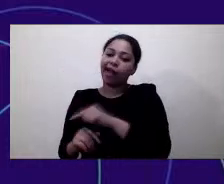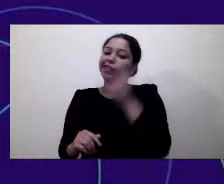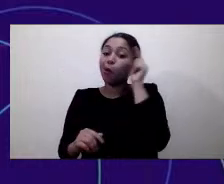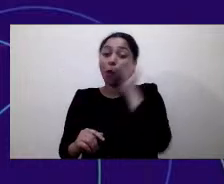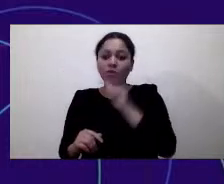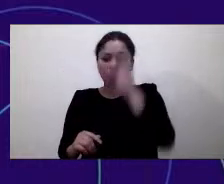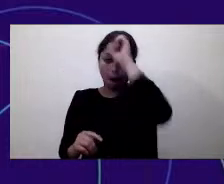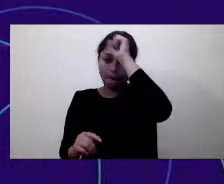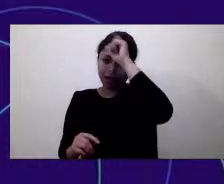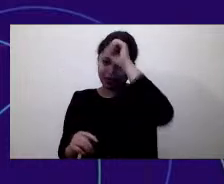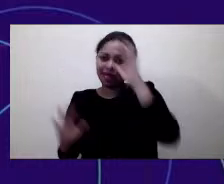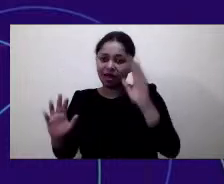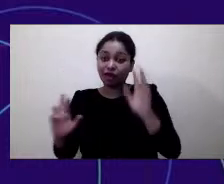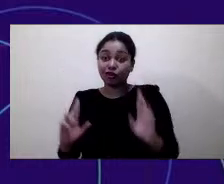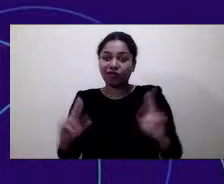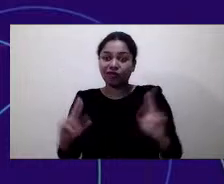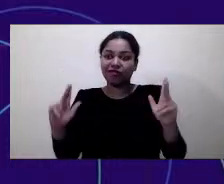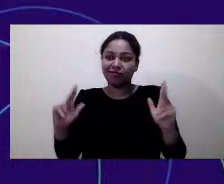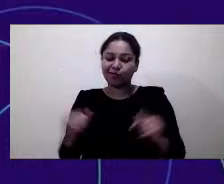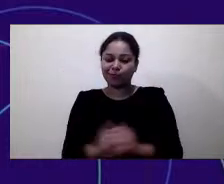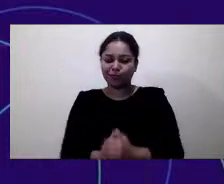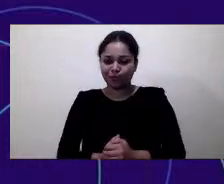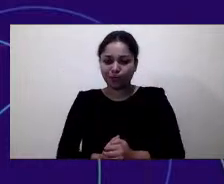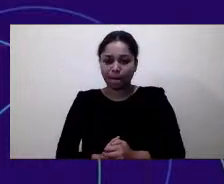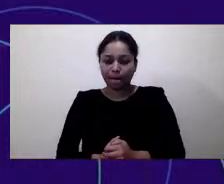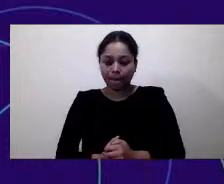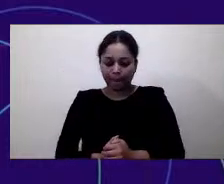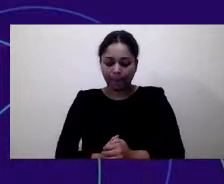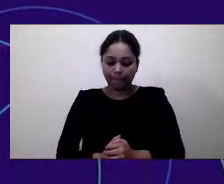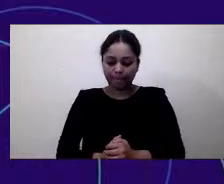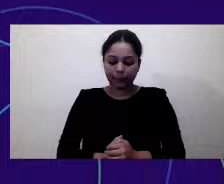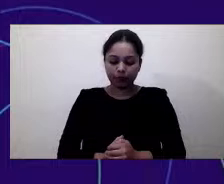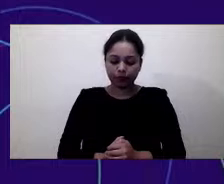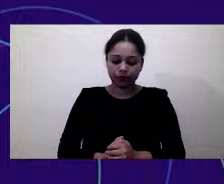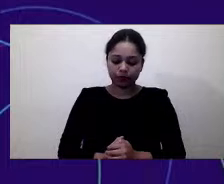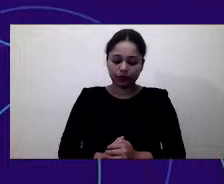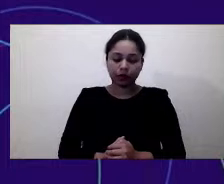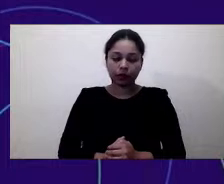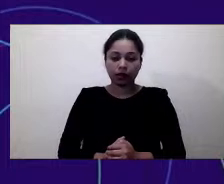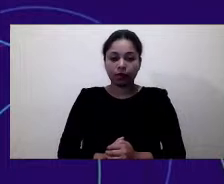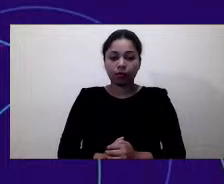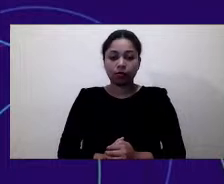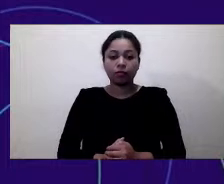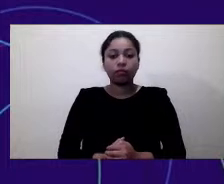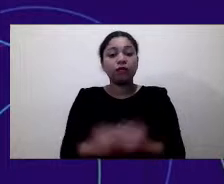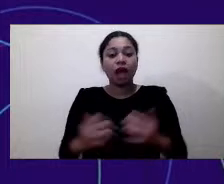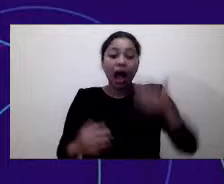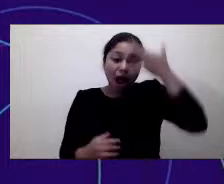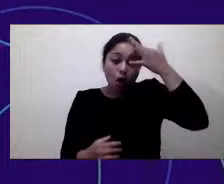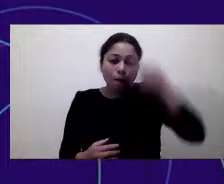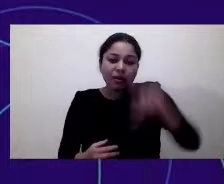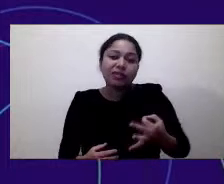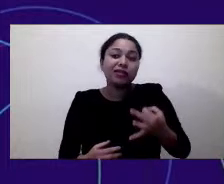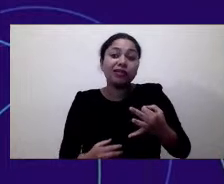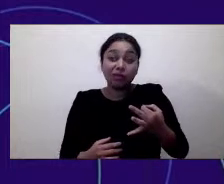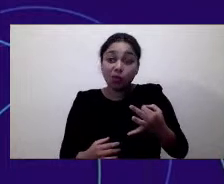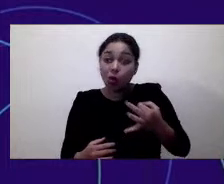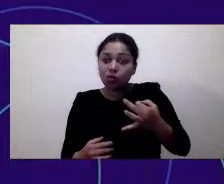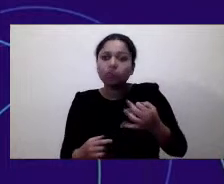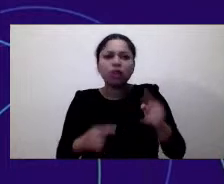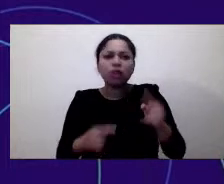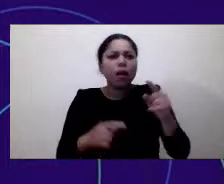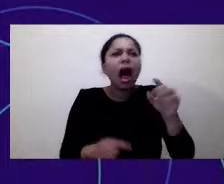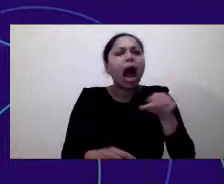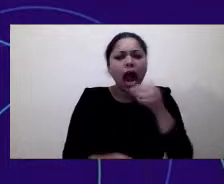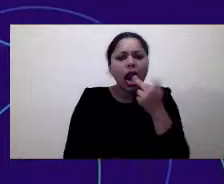obtain when they learn the content. So comprehension can be a challenge in CLIL programs, yes, because